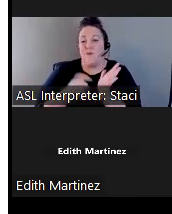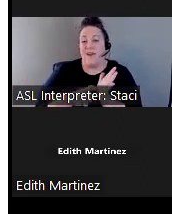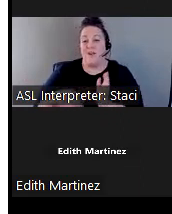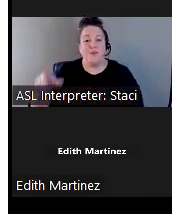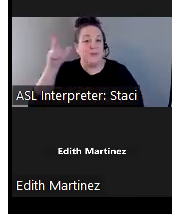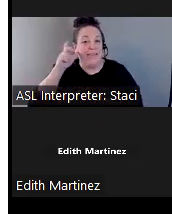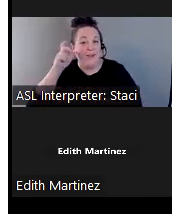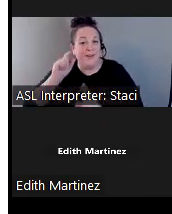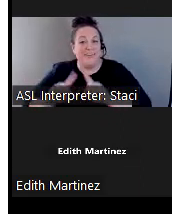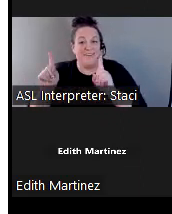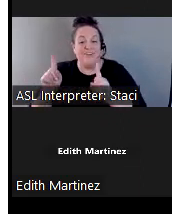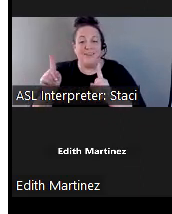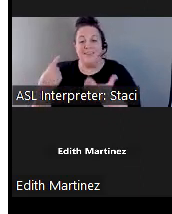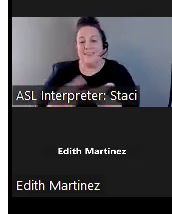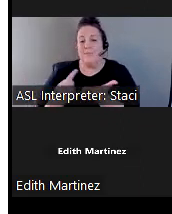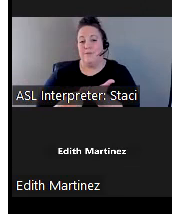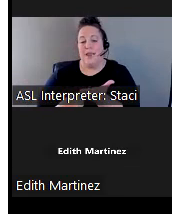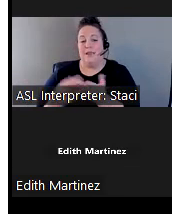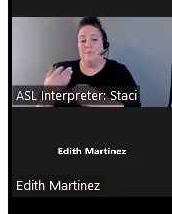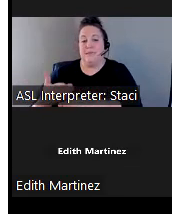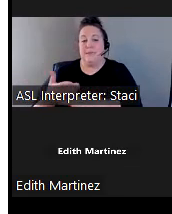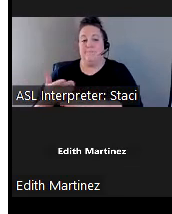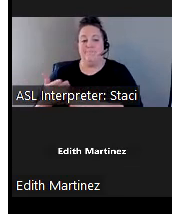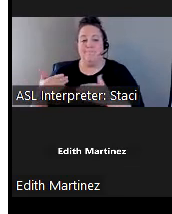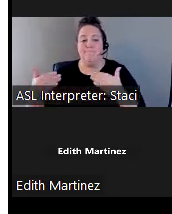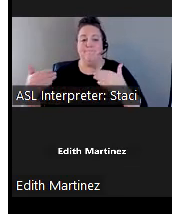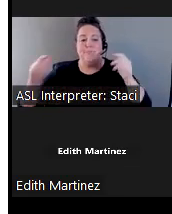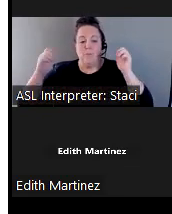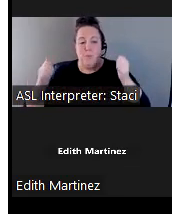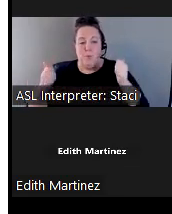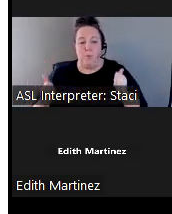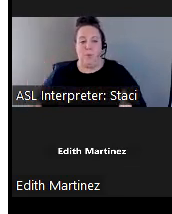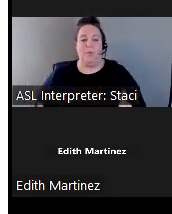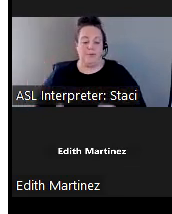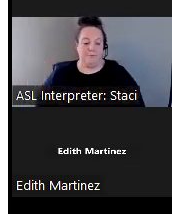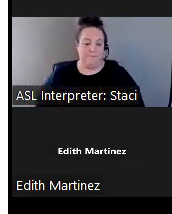are sometimes progressive, and we want to watch for that.